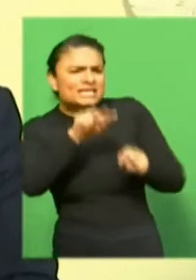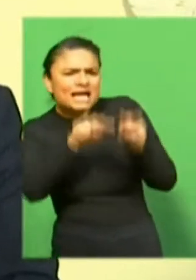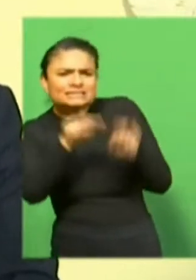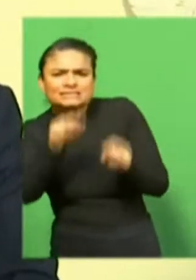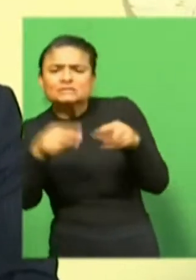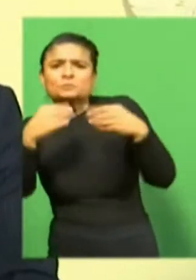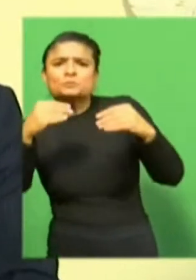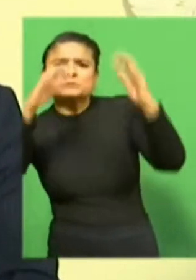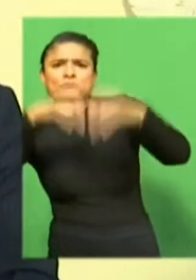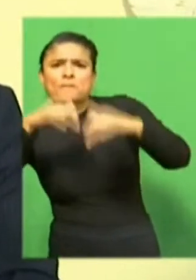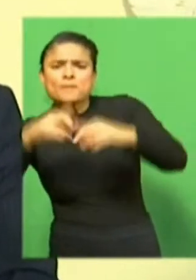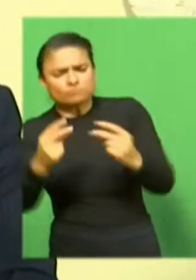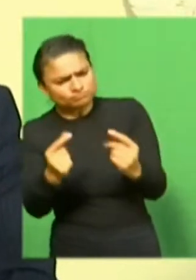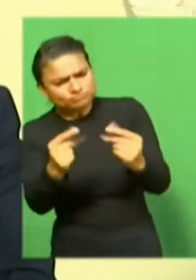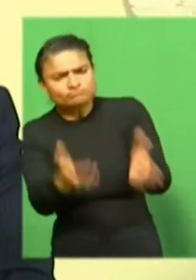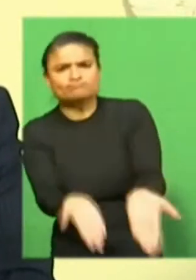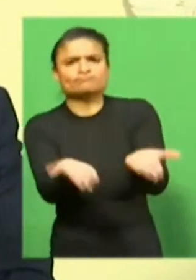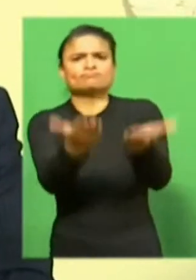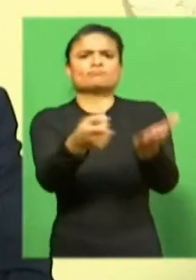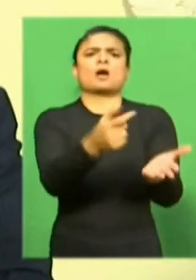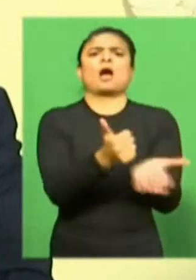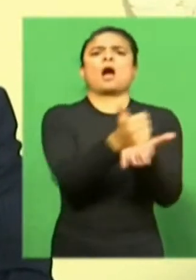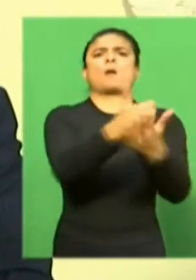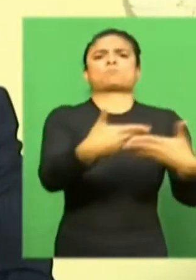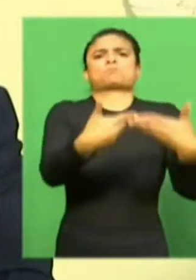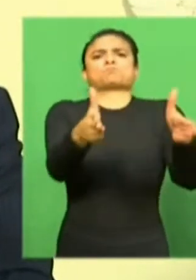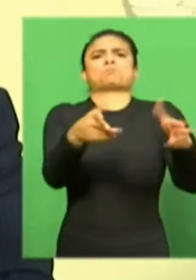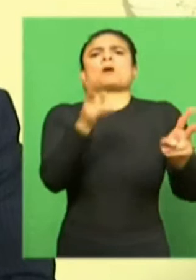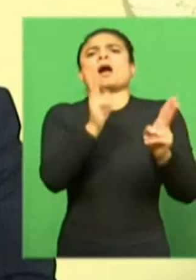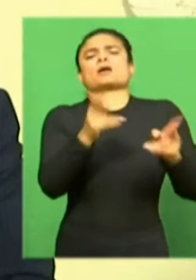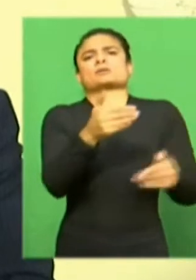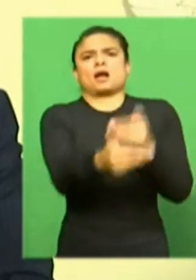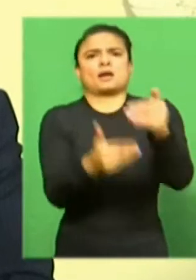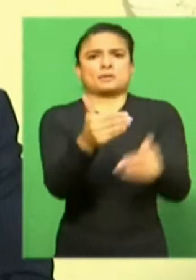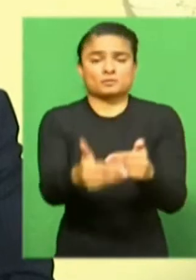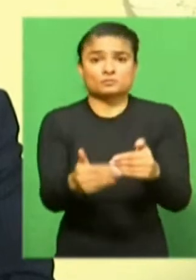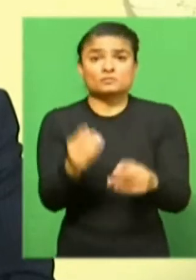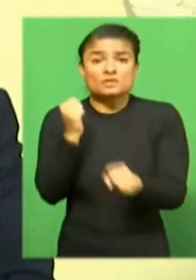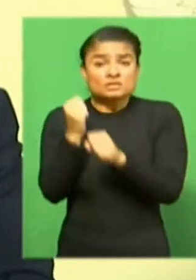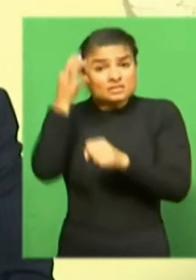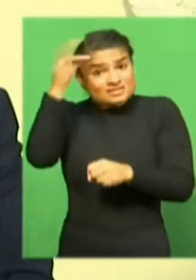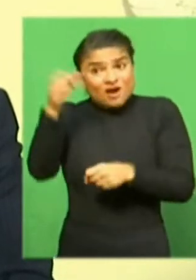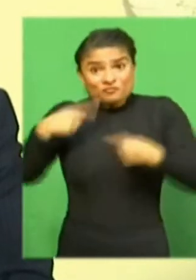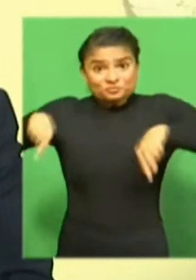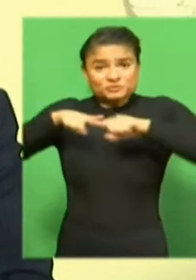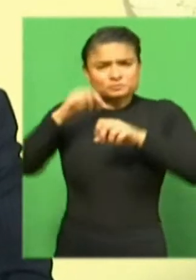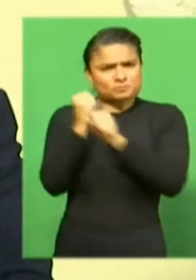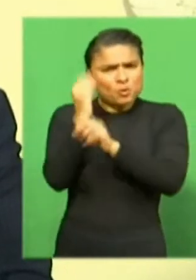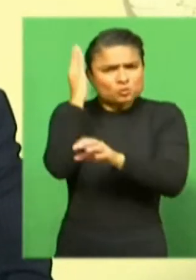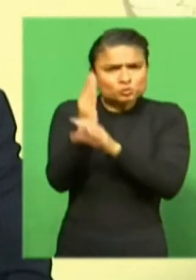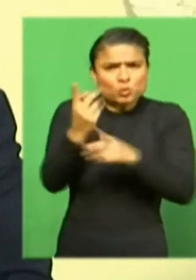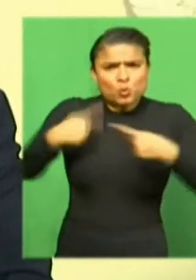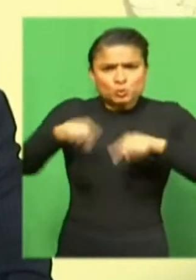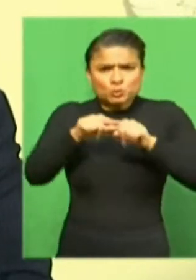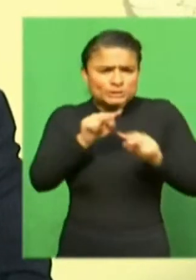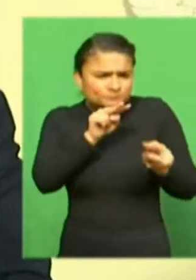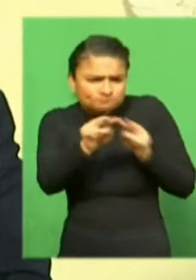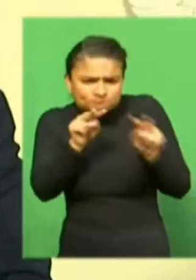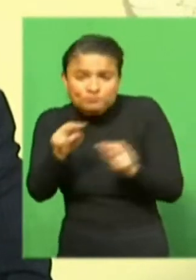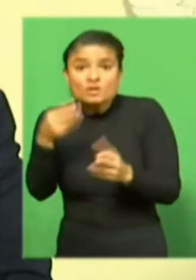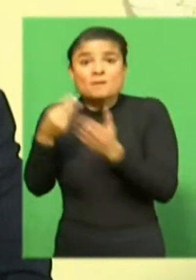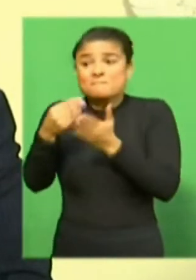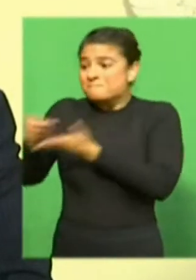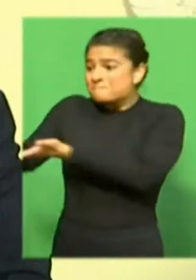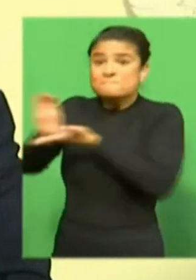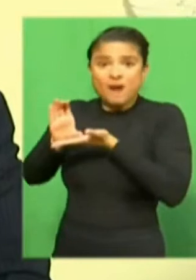Government will ensure that Sasria is able to honor all of its obligations and will provide whatever support